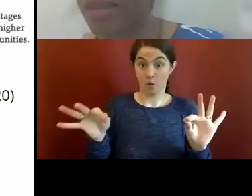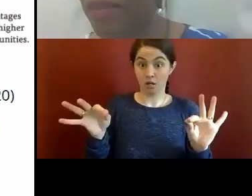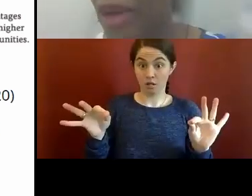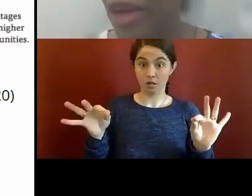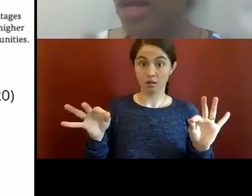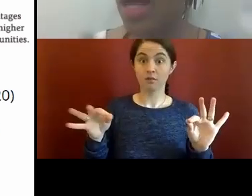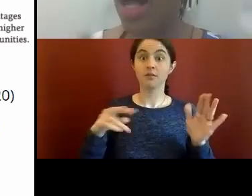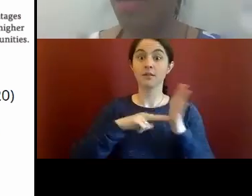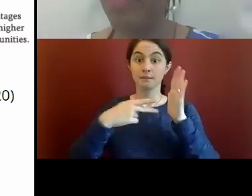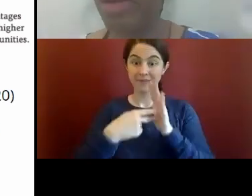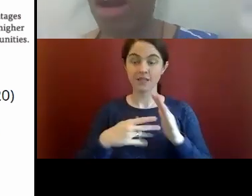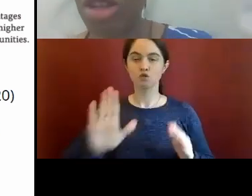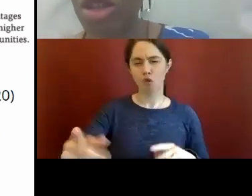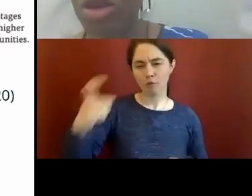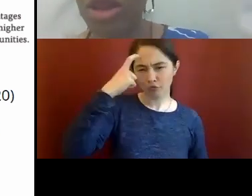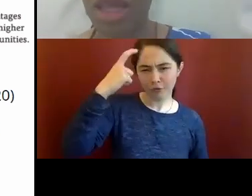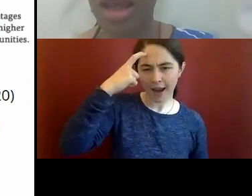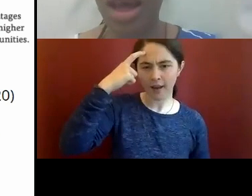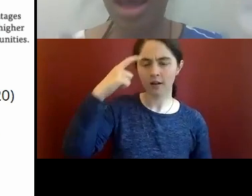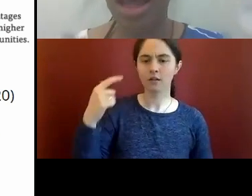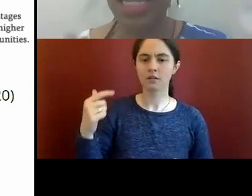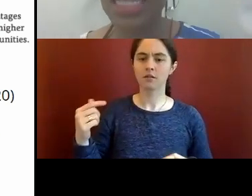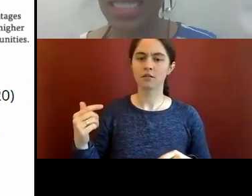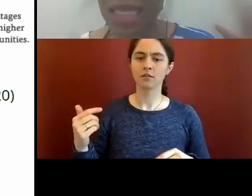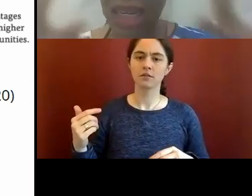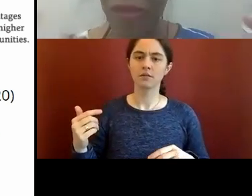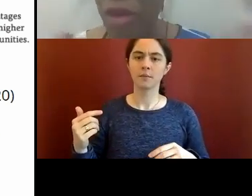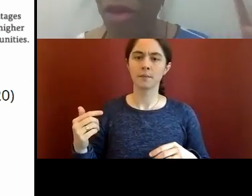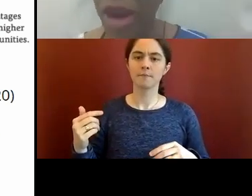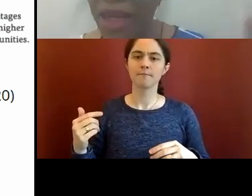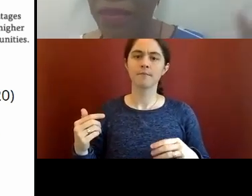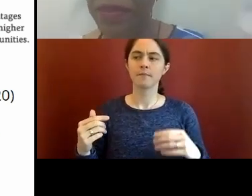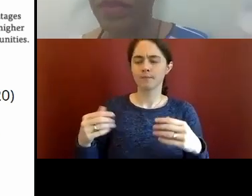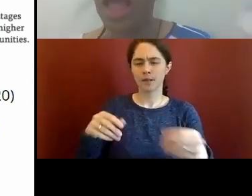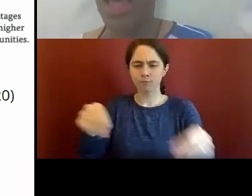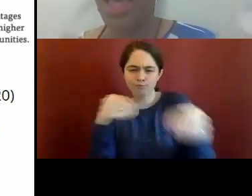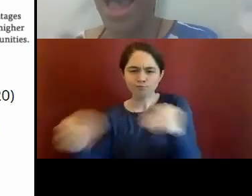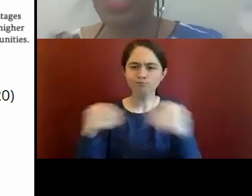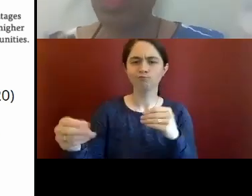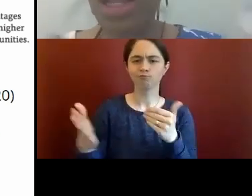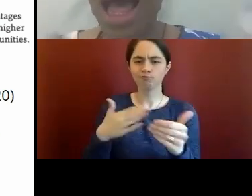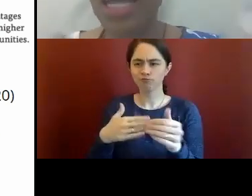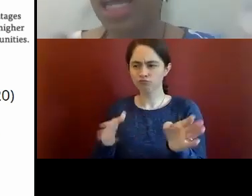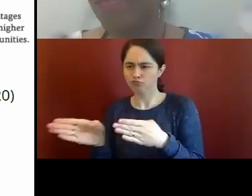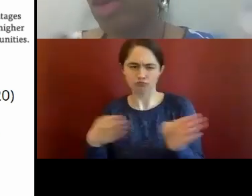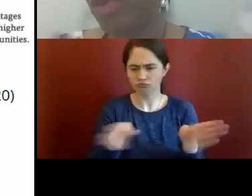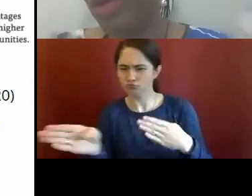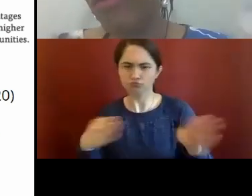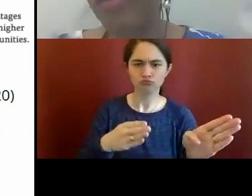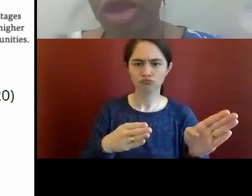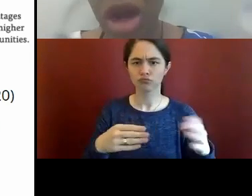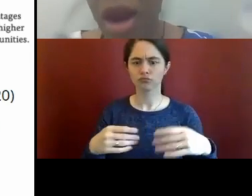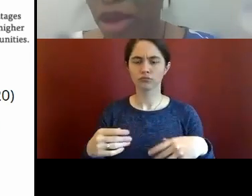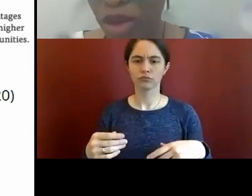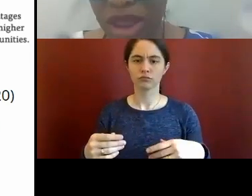and nimbler in regards to the elasticity of your brain, as well as helping you prepare